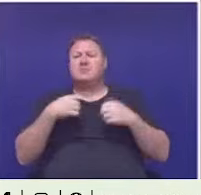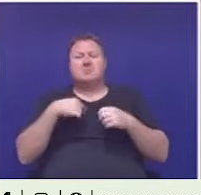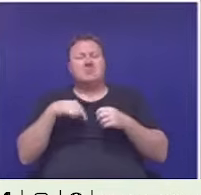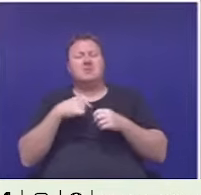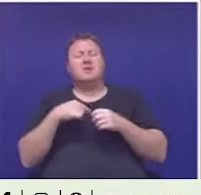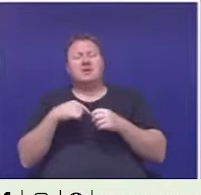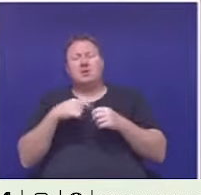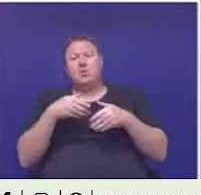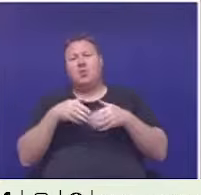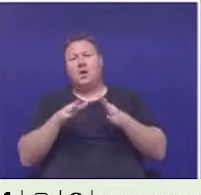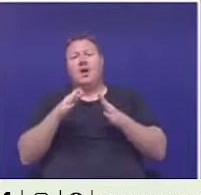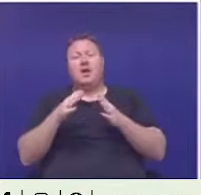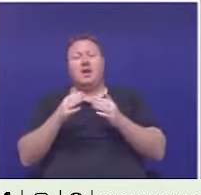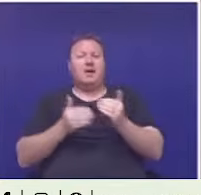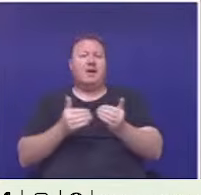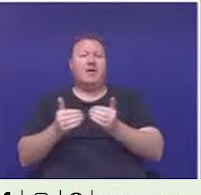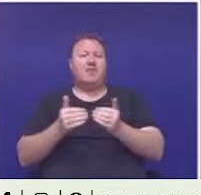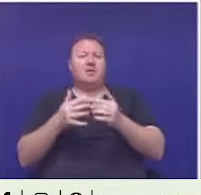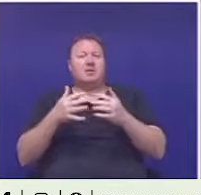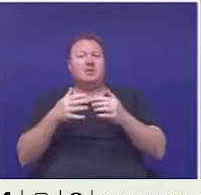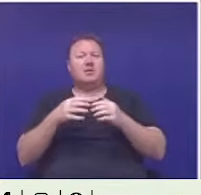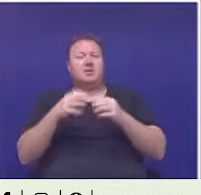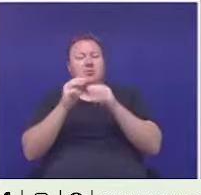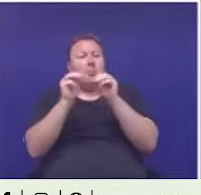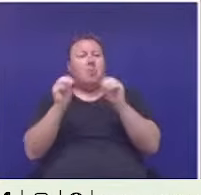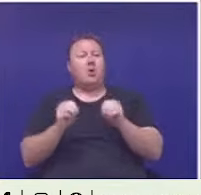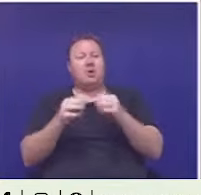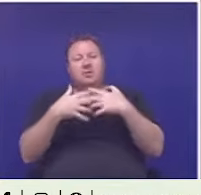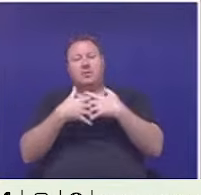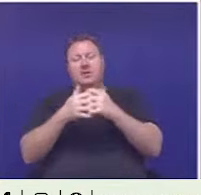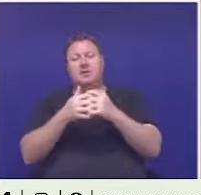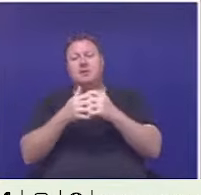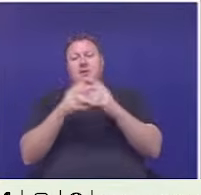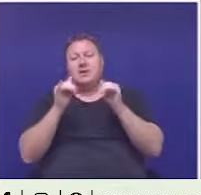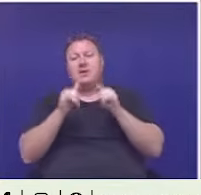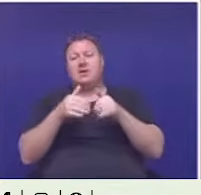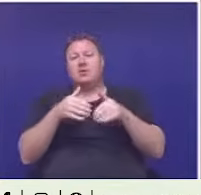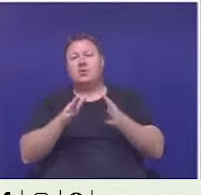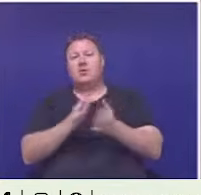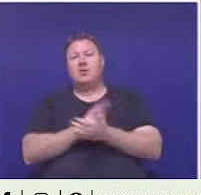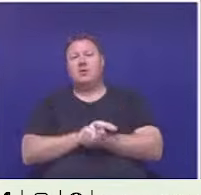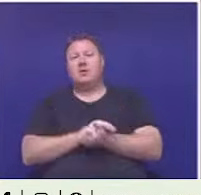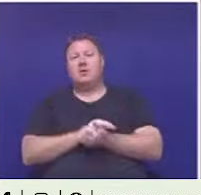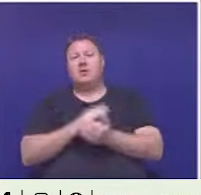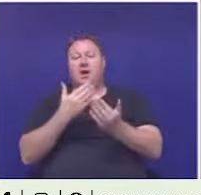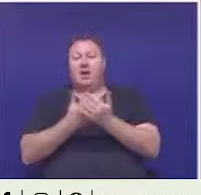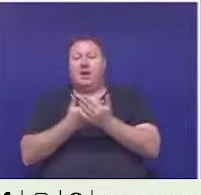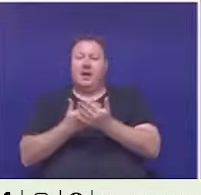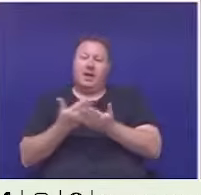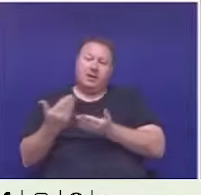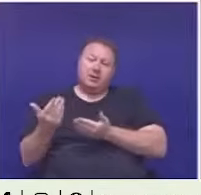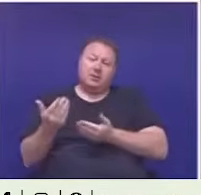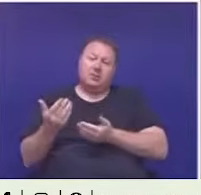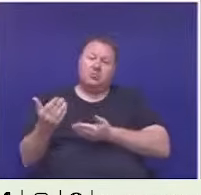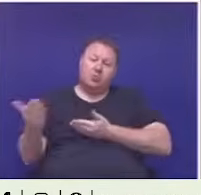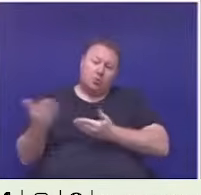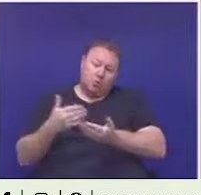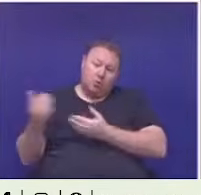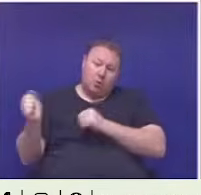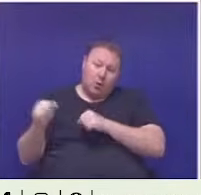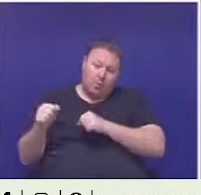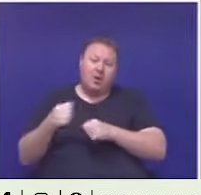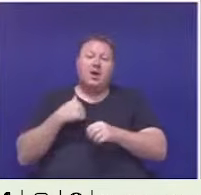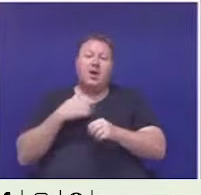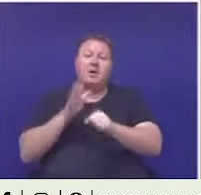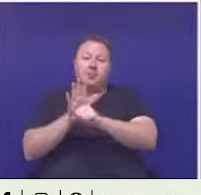the way that the governance model is set up, Honourable Member, is such that I can cooperate, I can push the